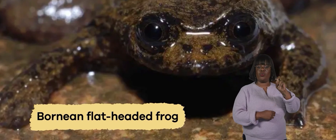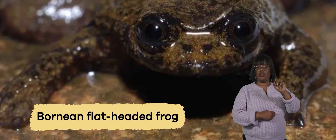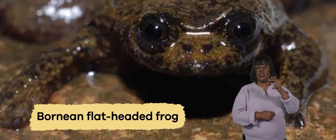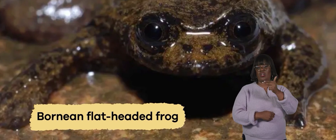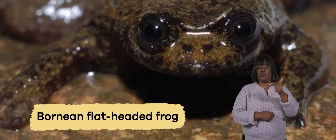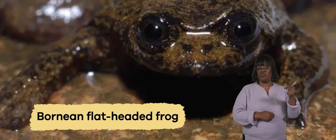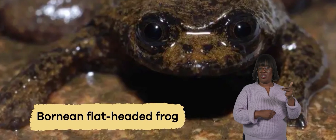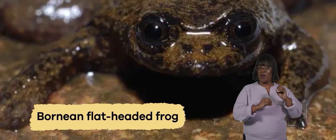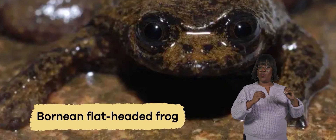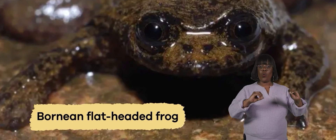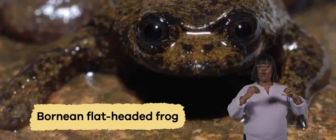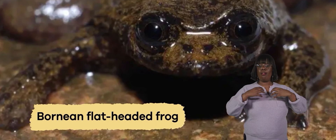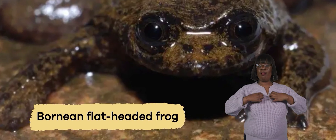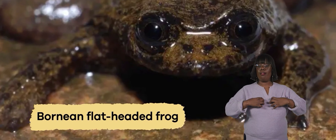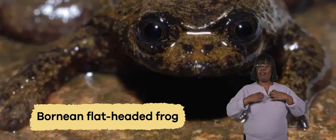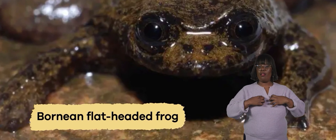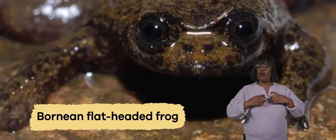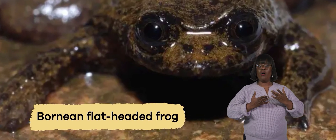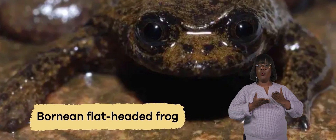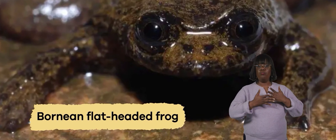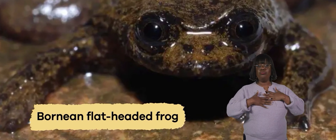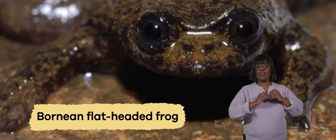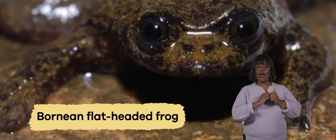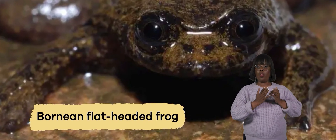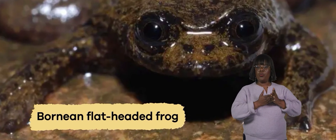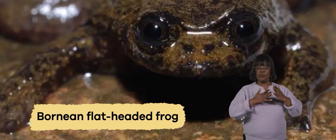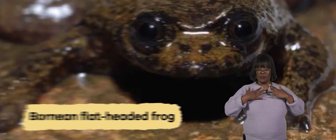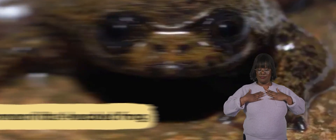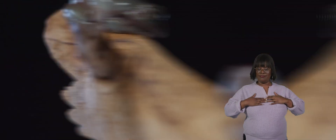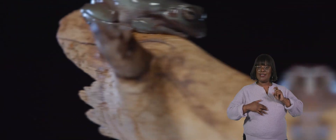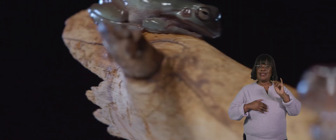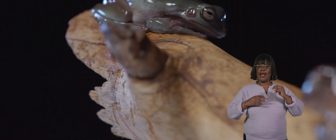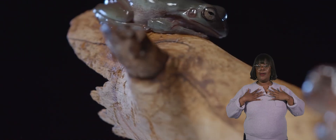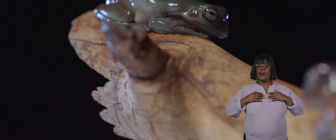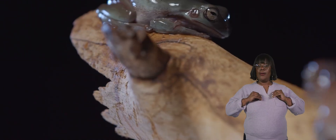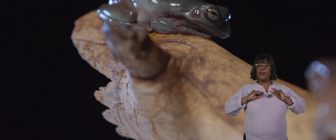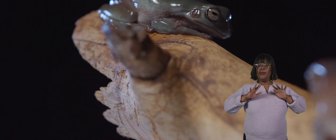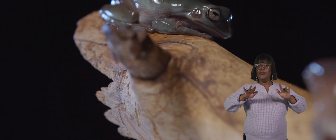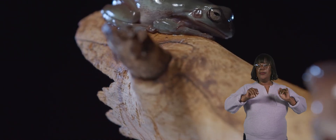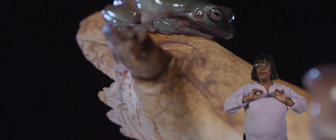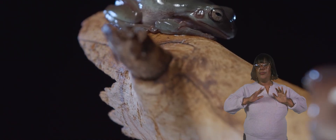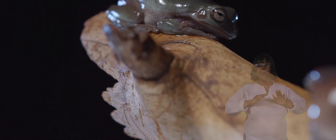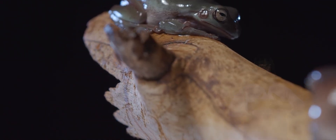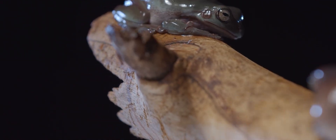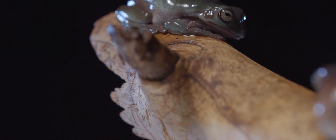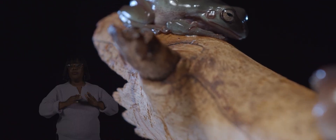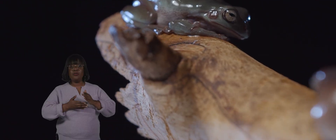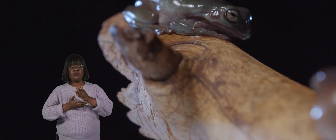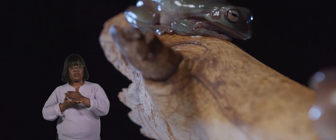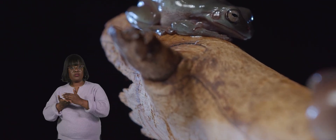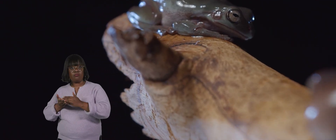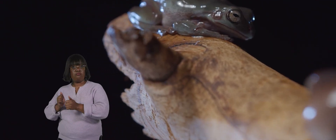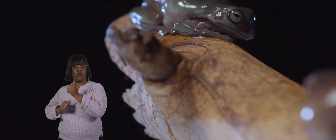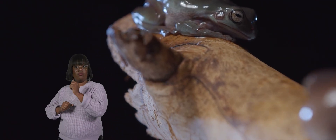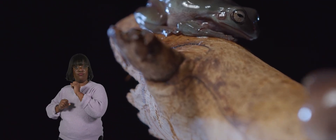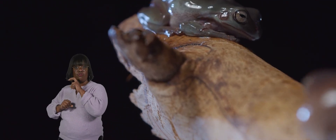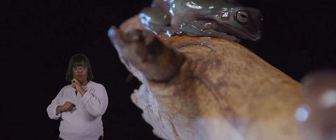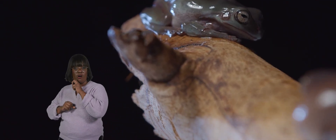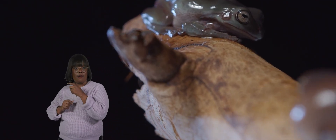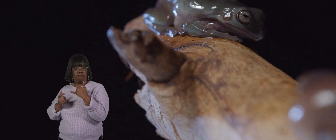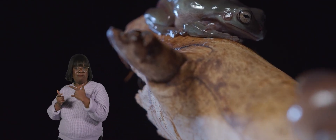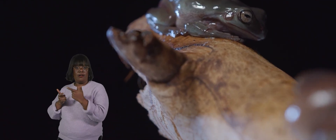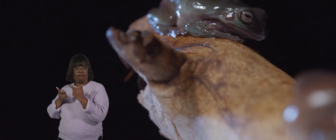lungs. It breathes entirely through its skin. While most frogs are not particularly large,